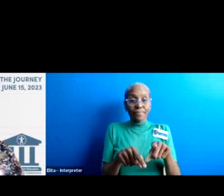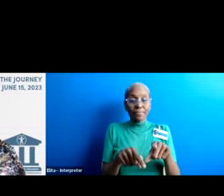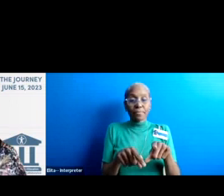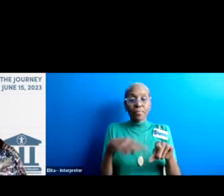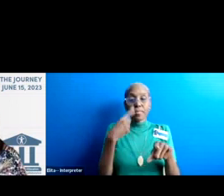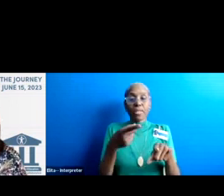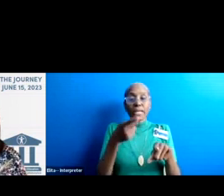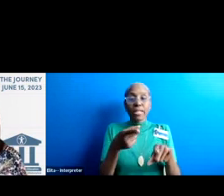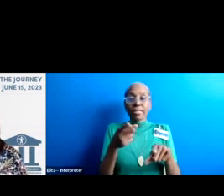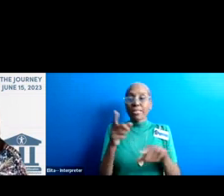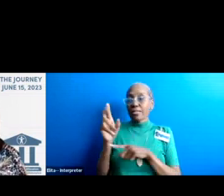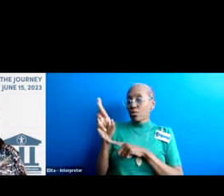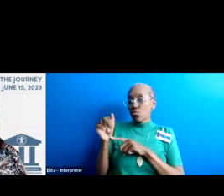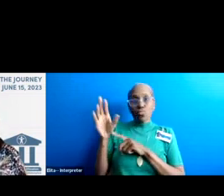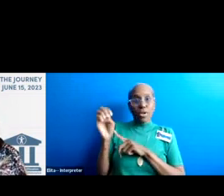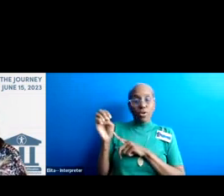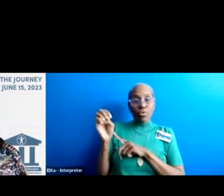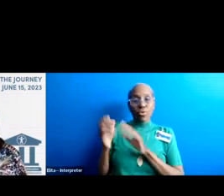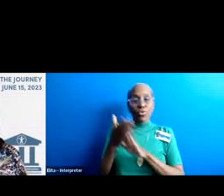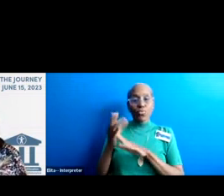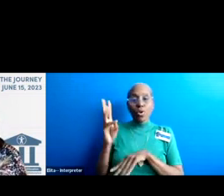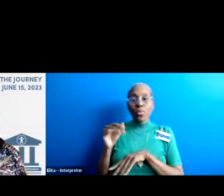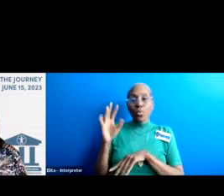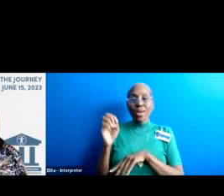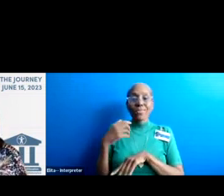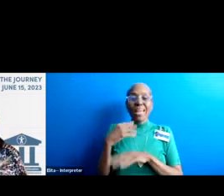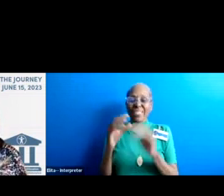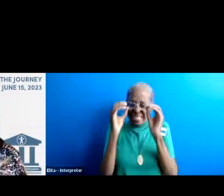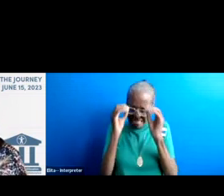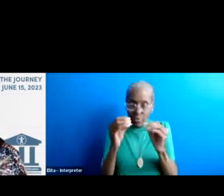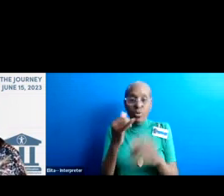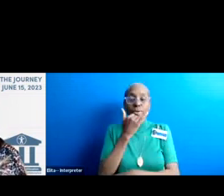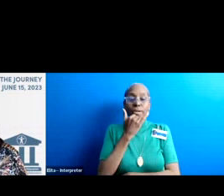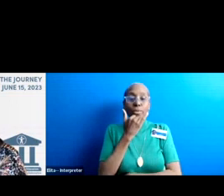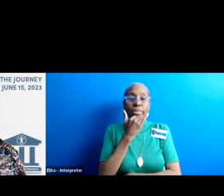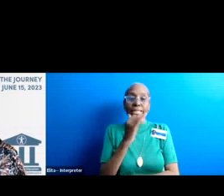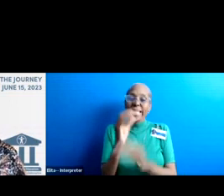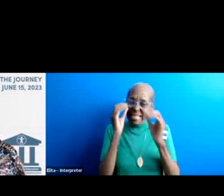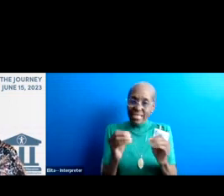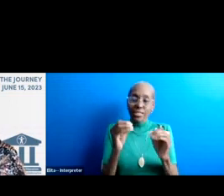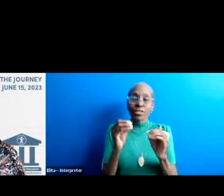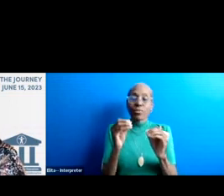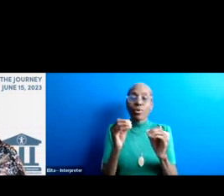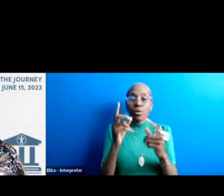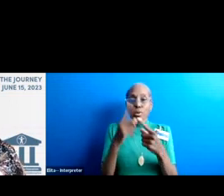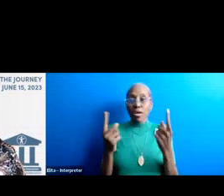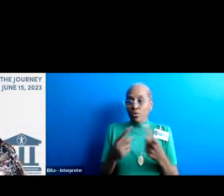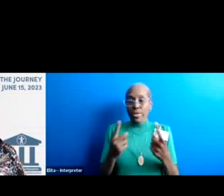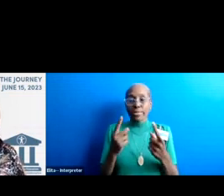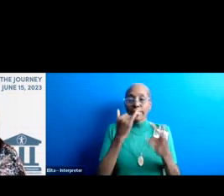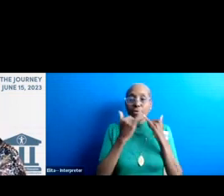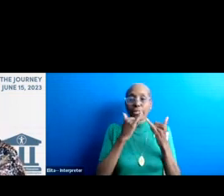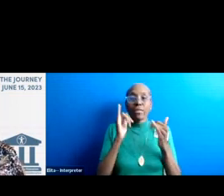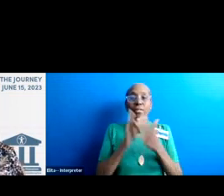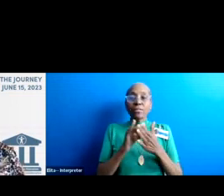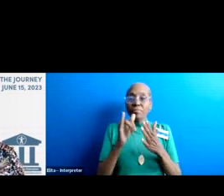you, this is rare to run Wave and have 0 errors and 0 contrast errors. That's